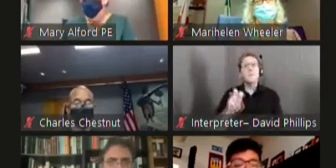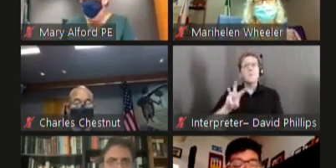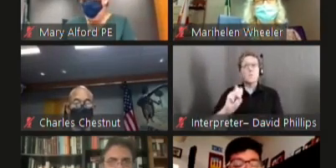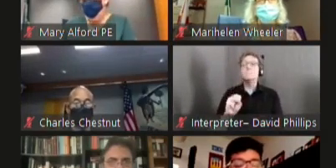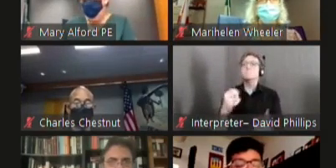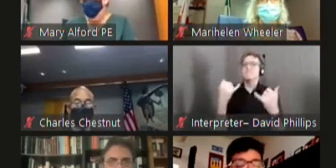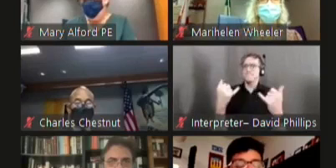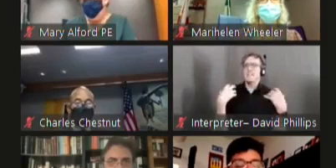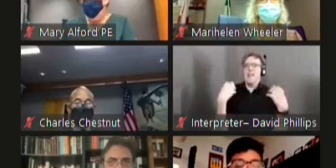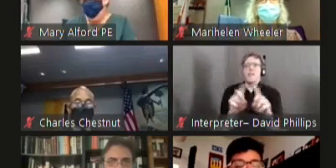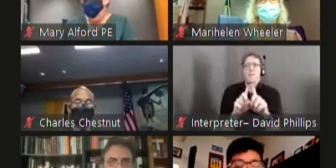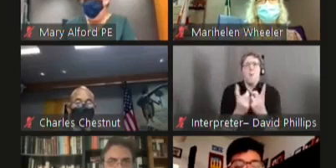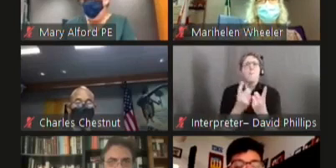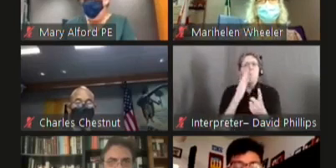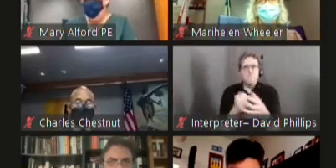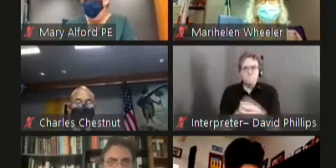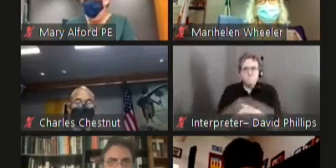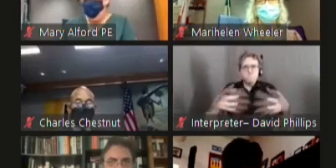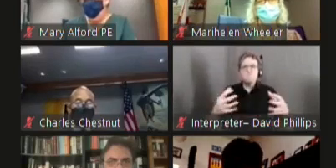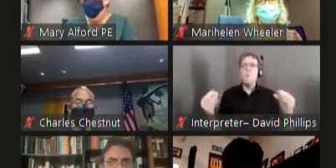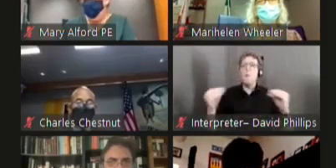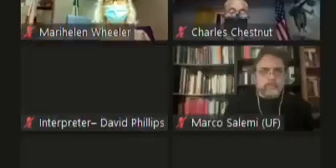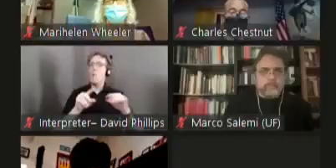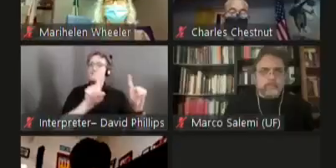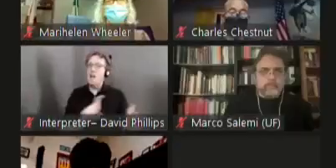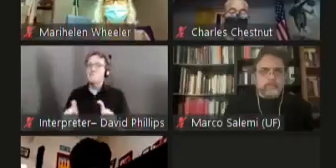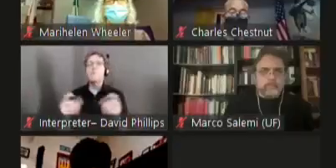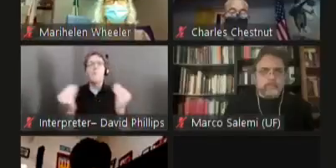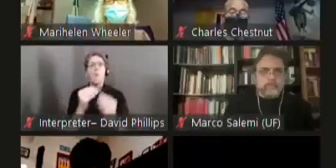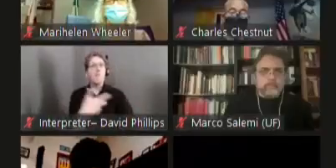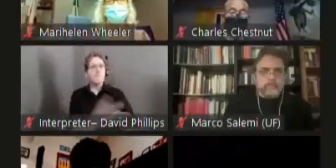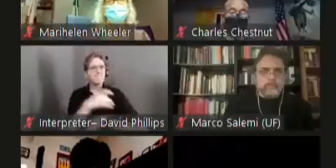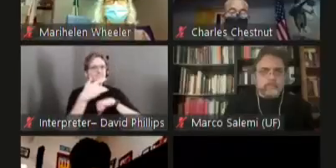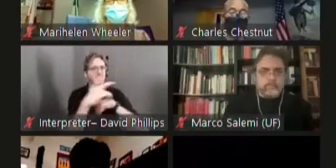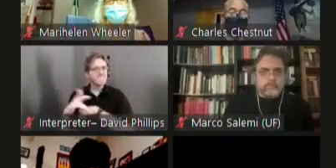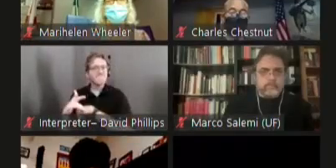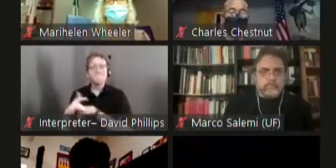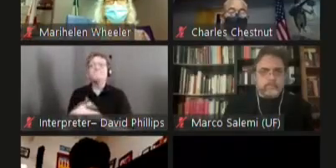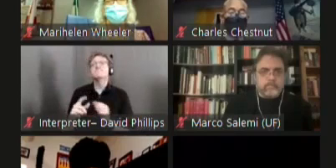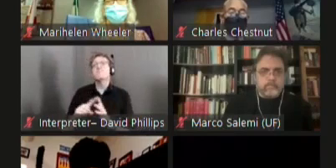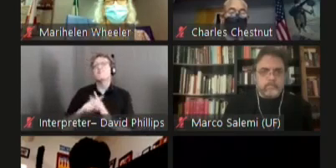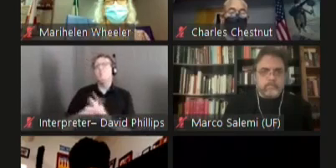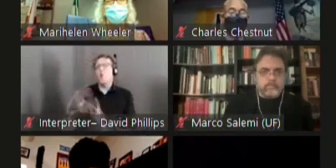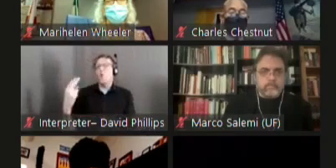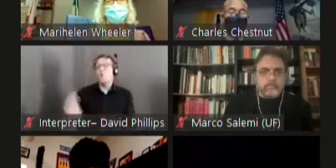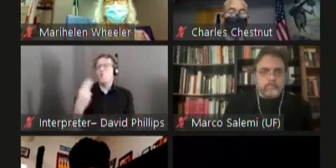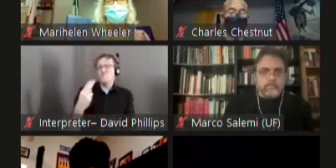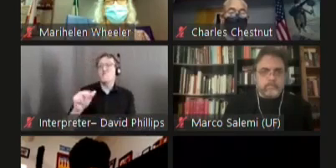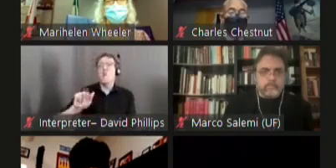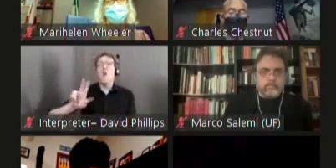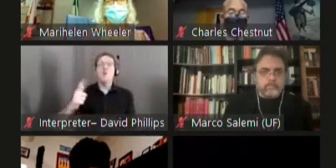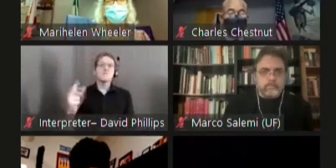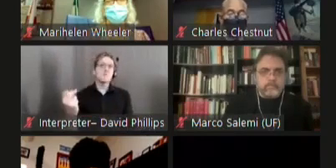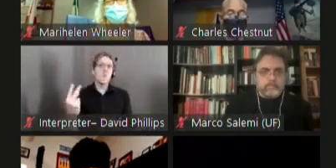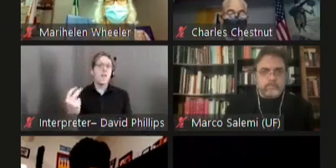going to be expanding testing and vaccinations. So as of this Thursday, August 12th, we will be open 7 days a week